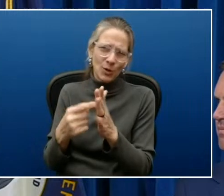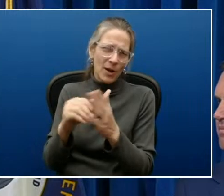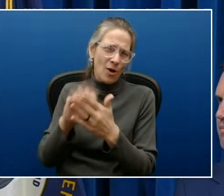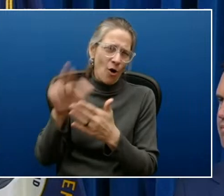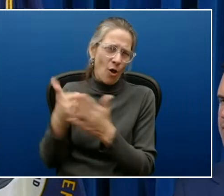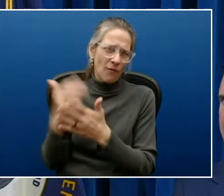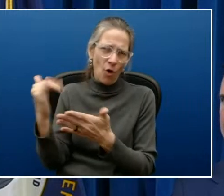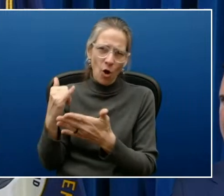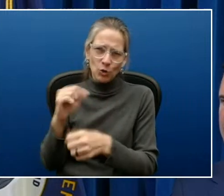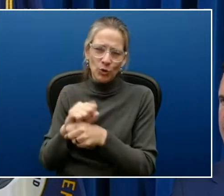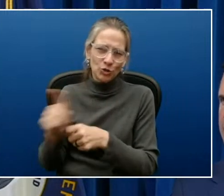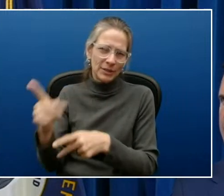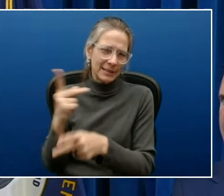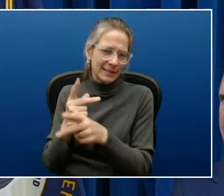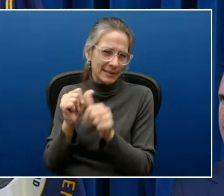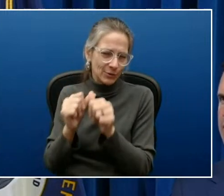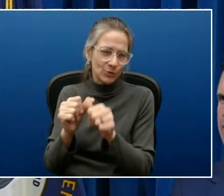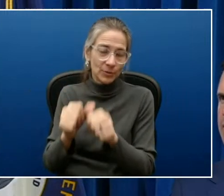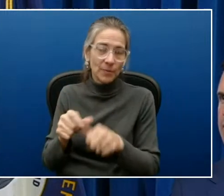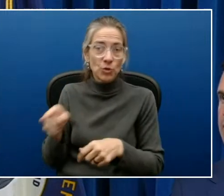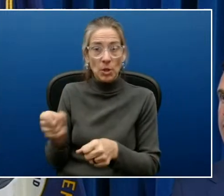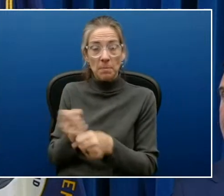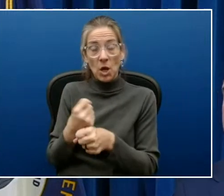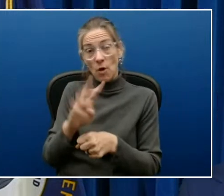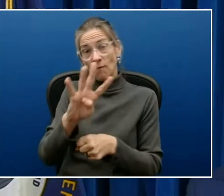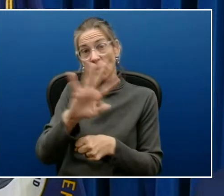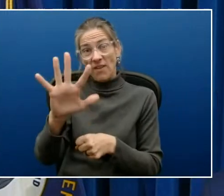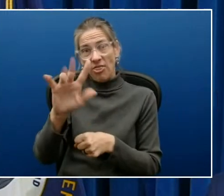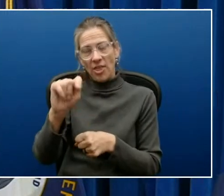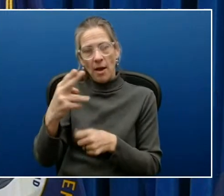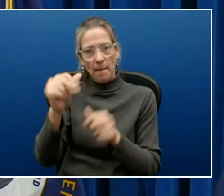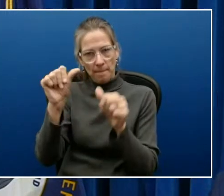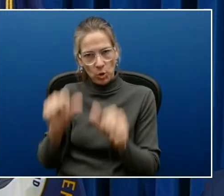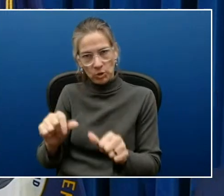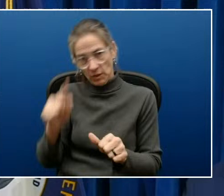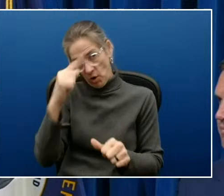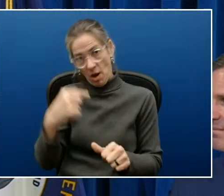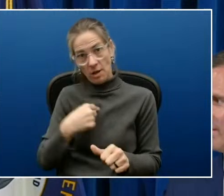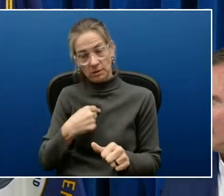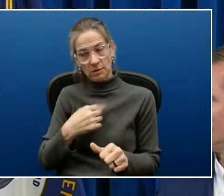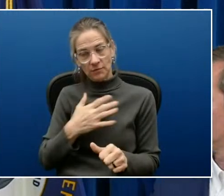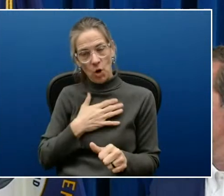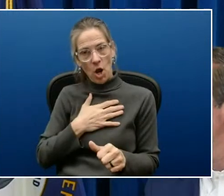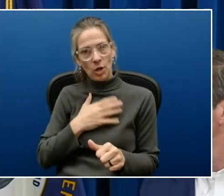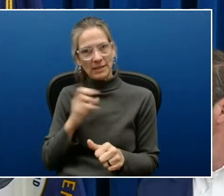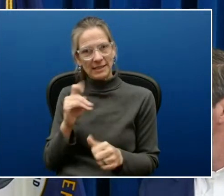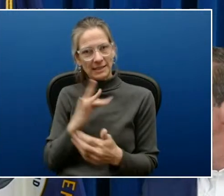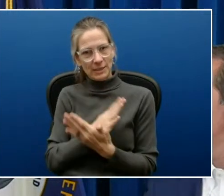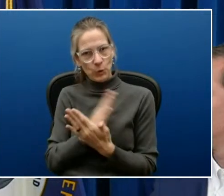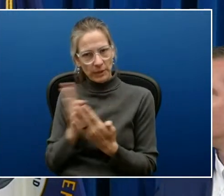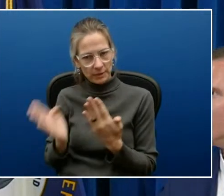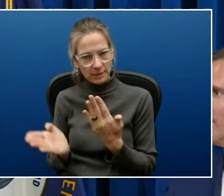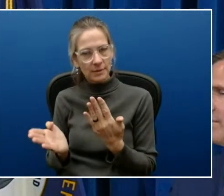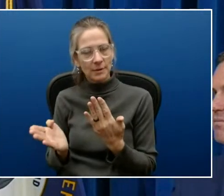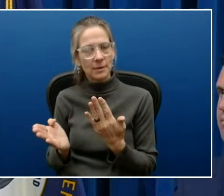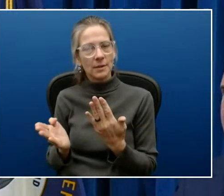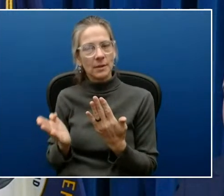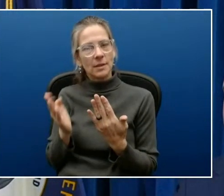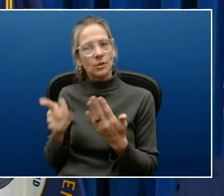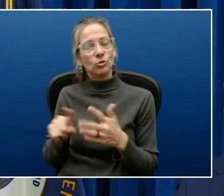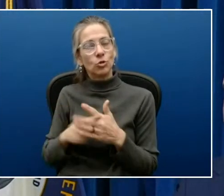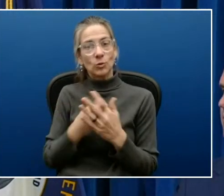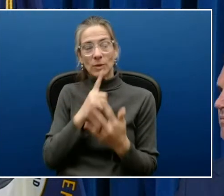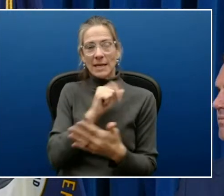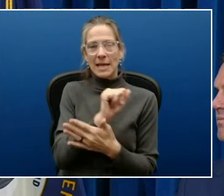continues to work. She has created the 45th poster in our series, and which launched in